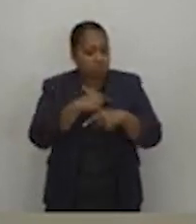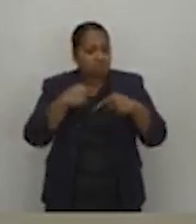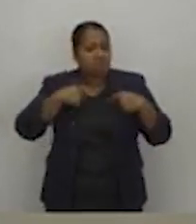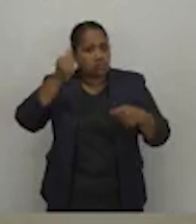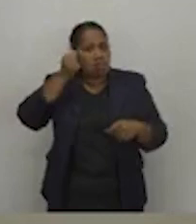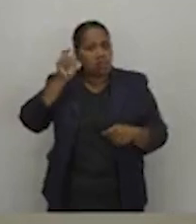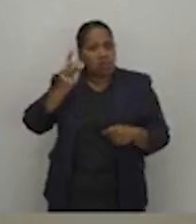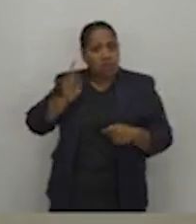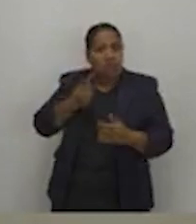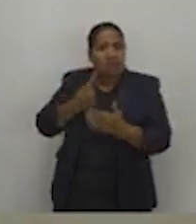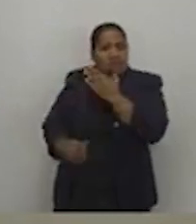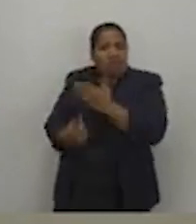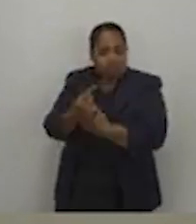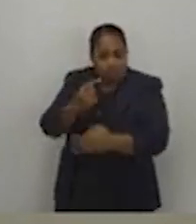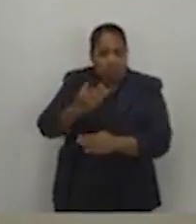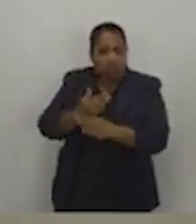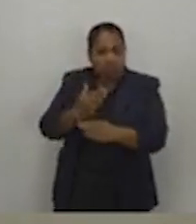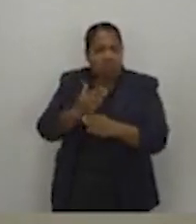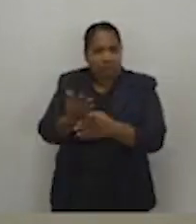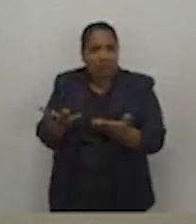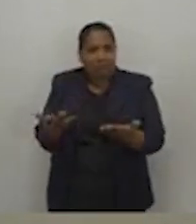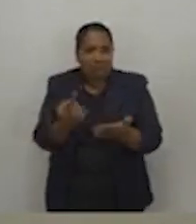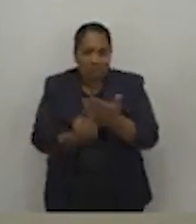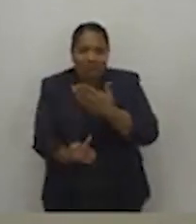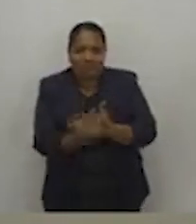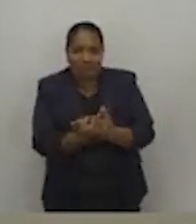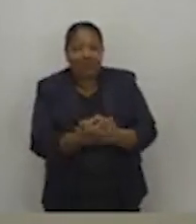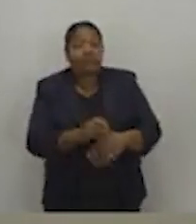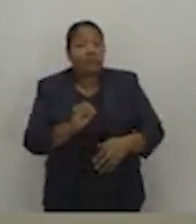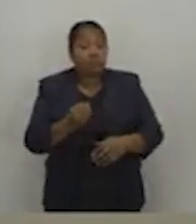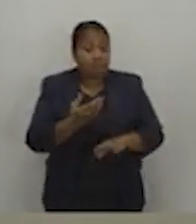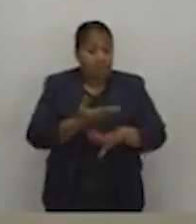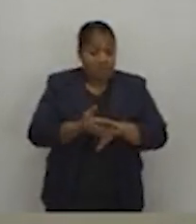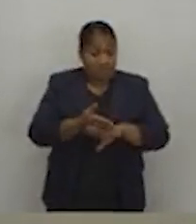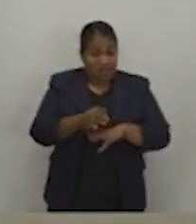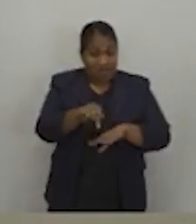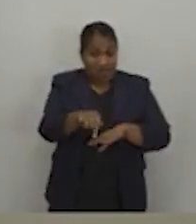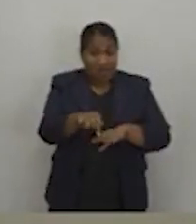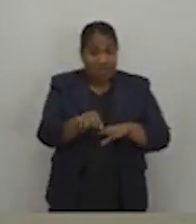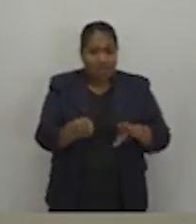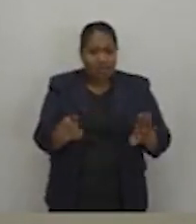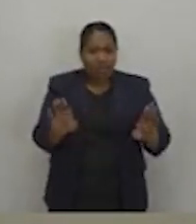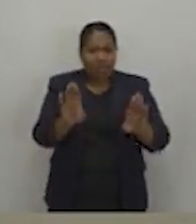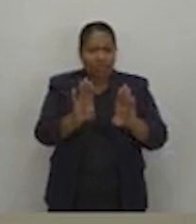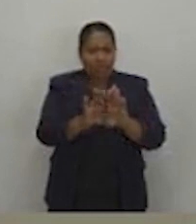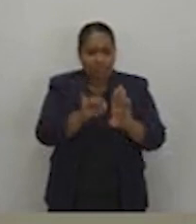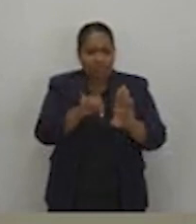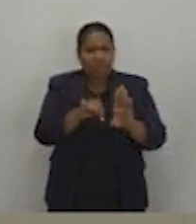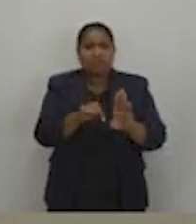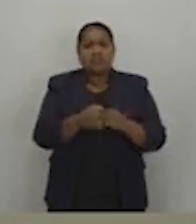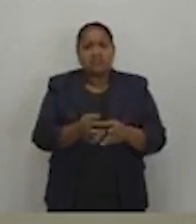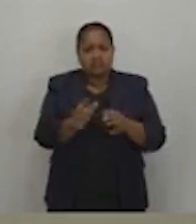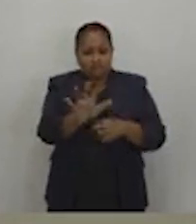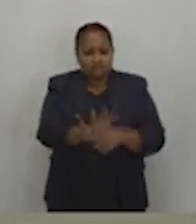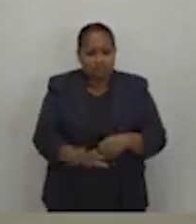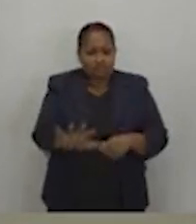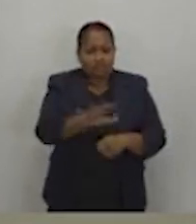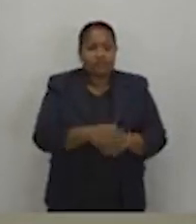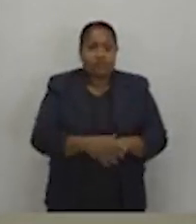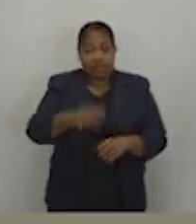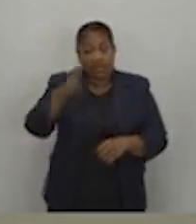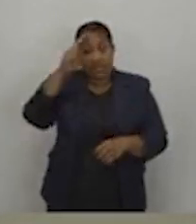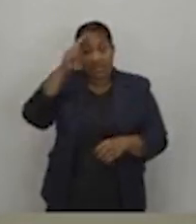works. The new measures don't end at the borders of the containment area. Nationwide,